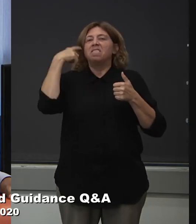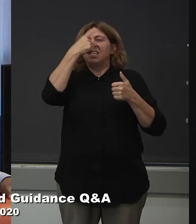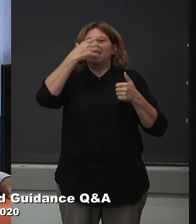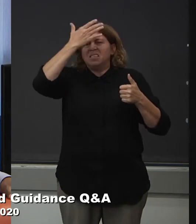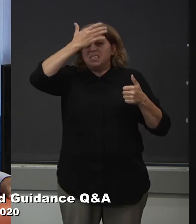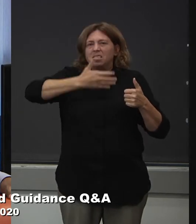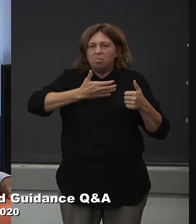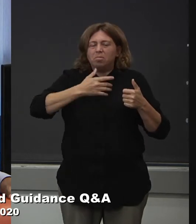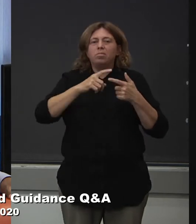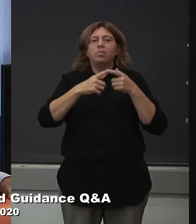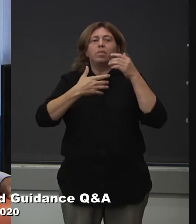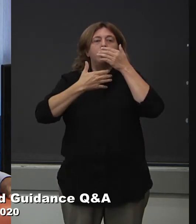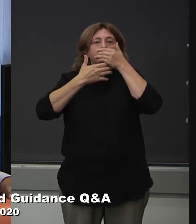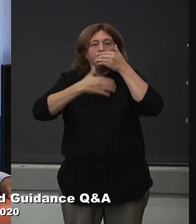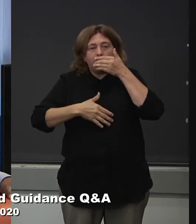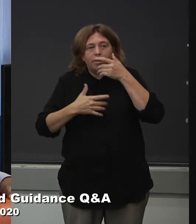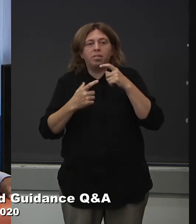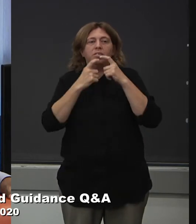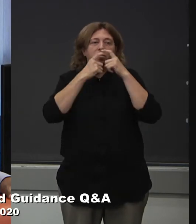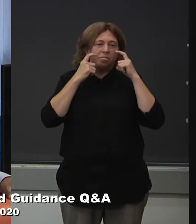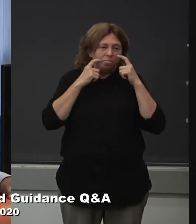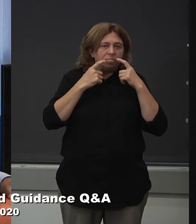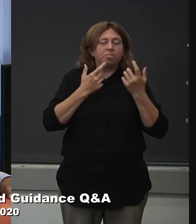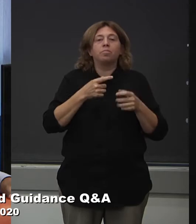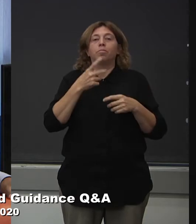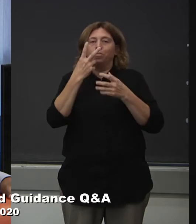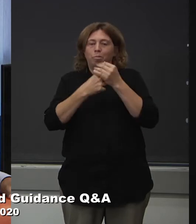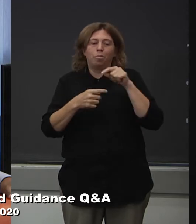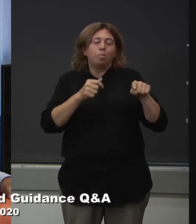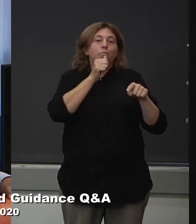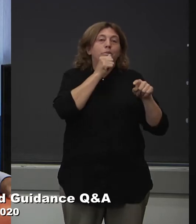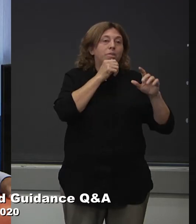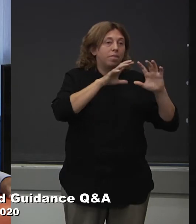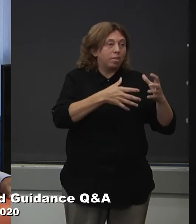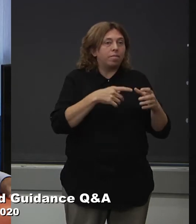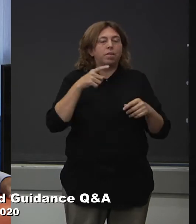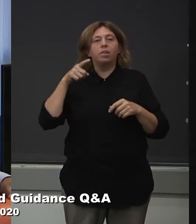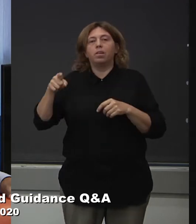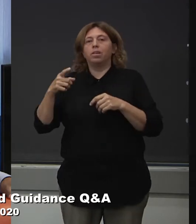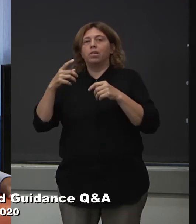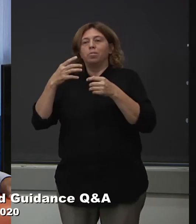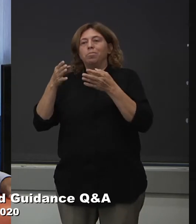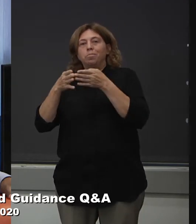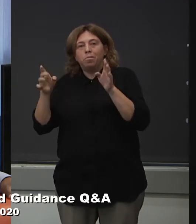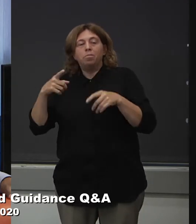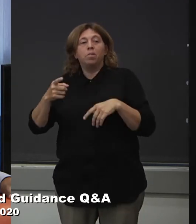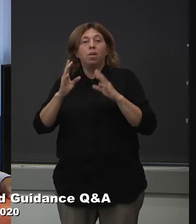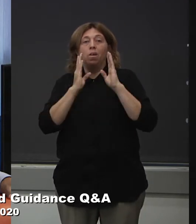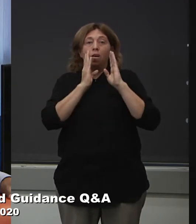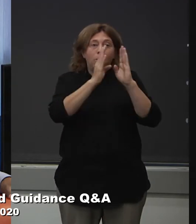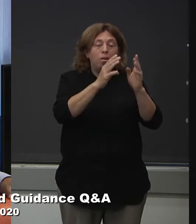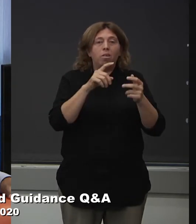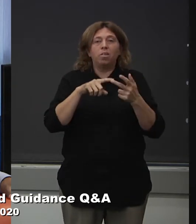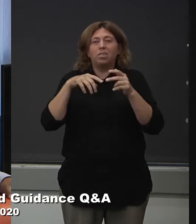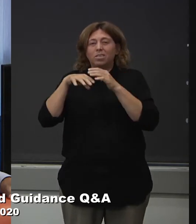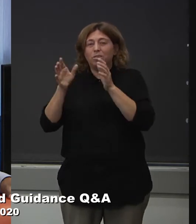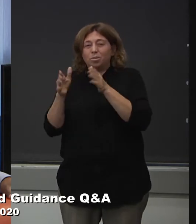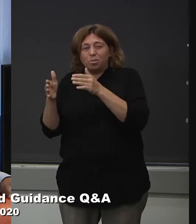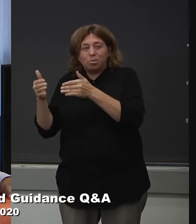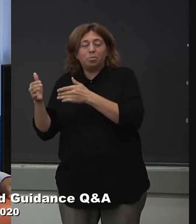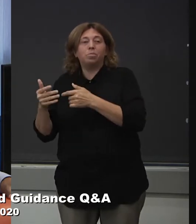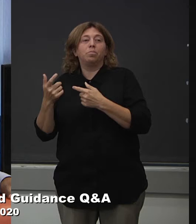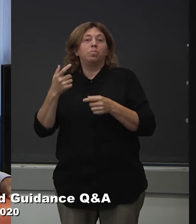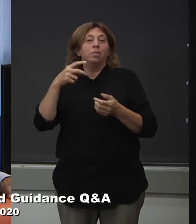and private building hallways, bathrooms, elevators, lobbies, break rooms, and other